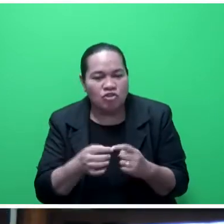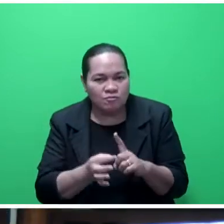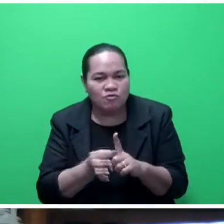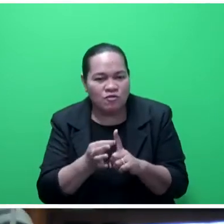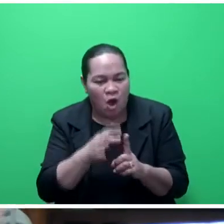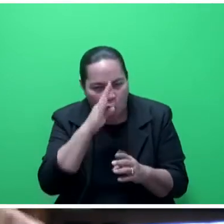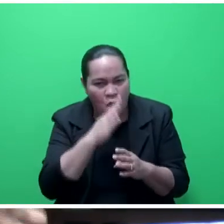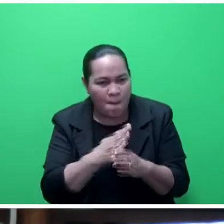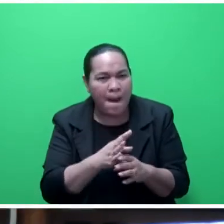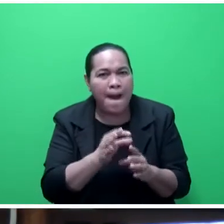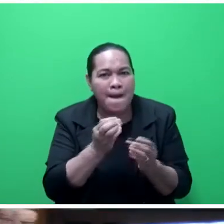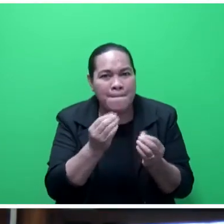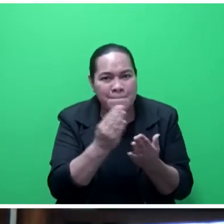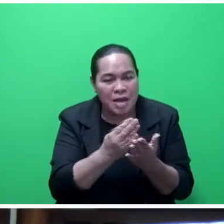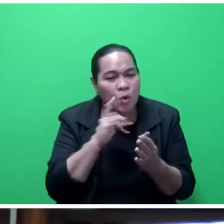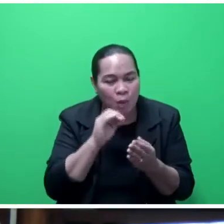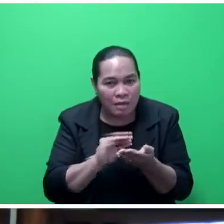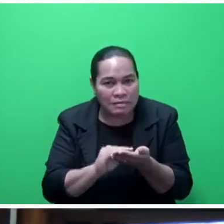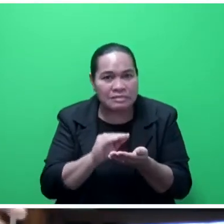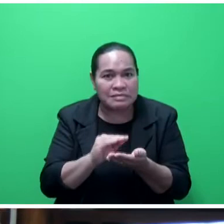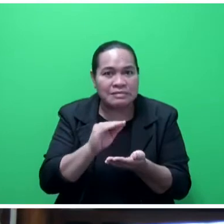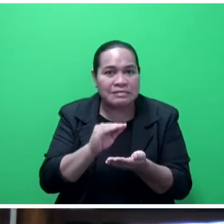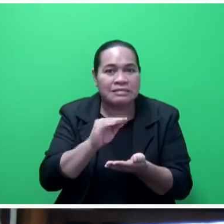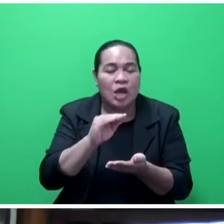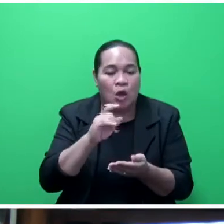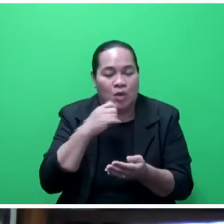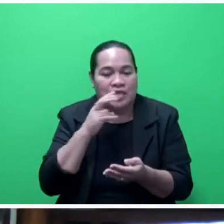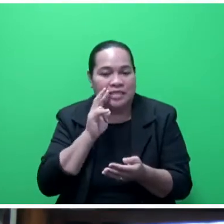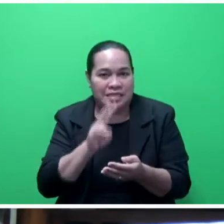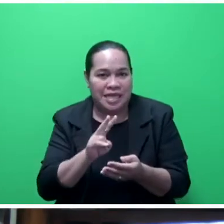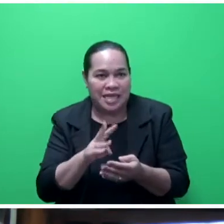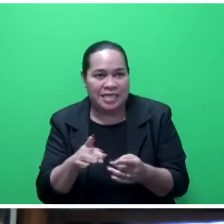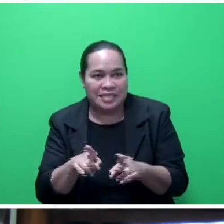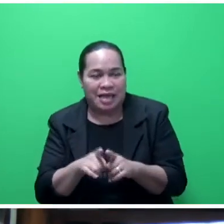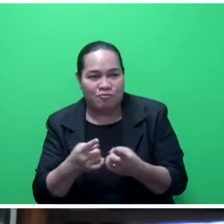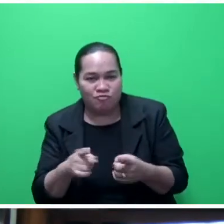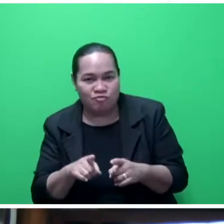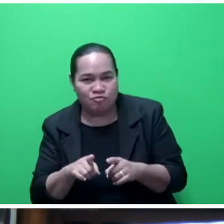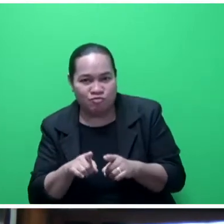we will see, and the budget increases, we'll see a parallel and